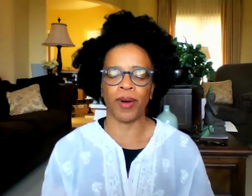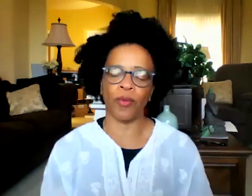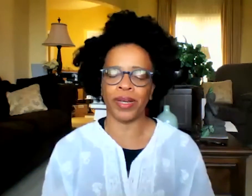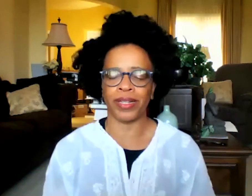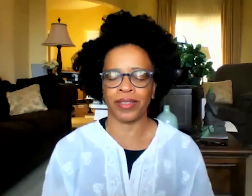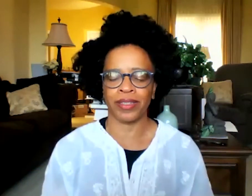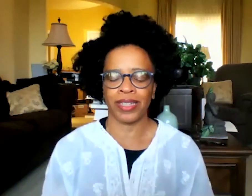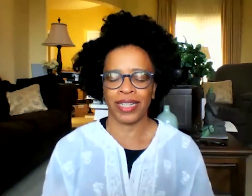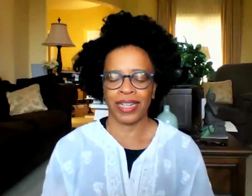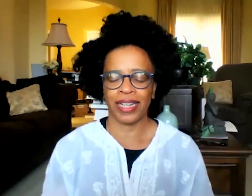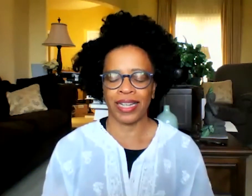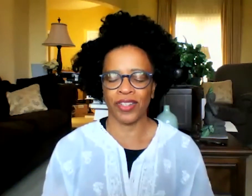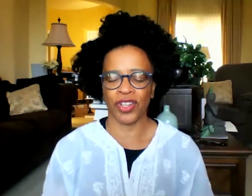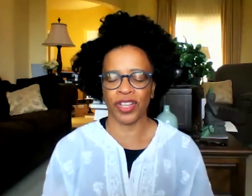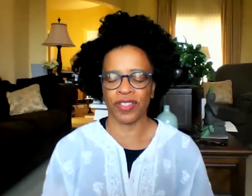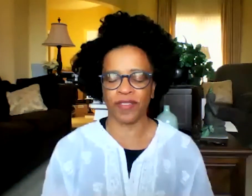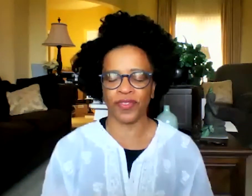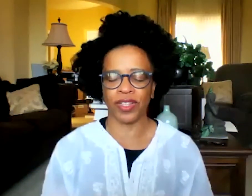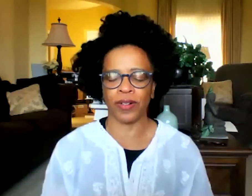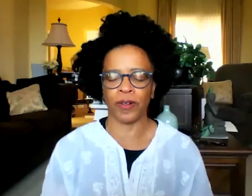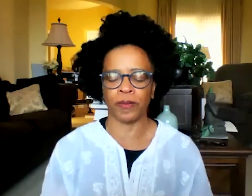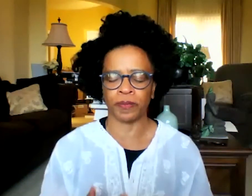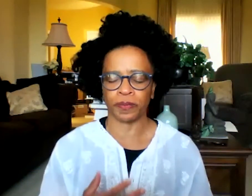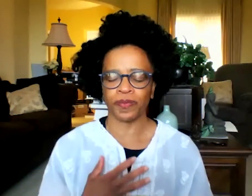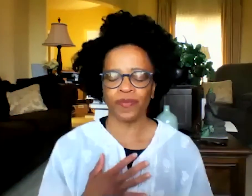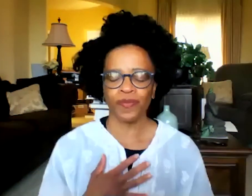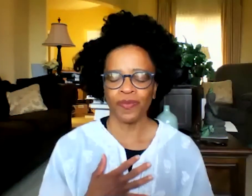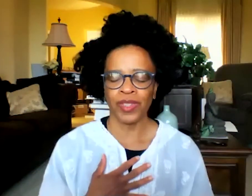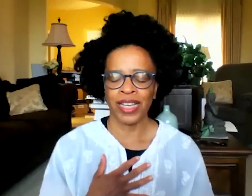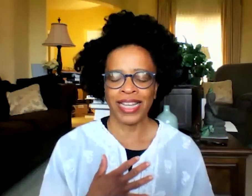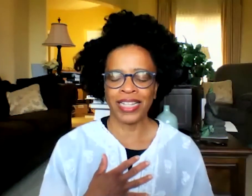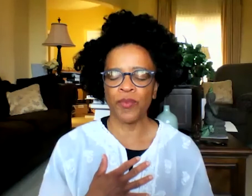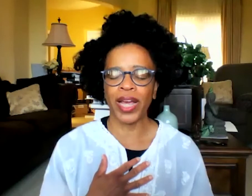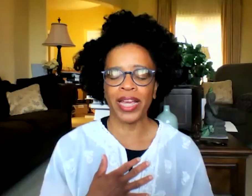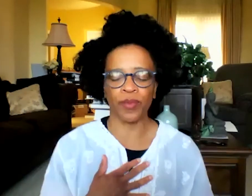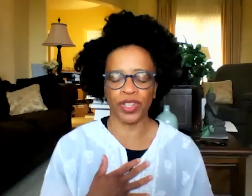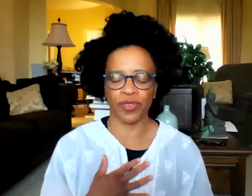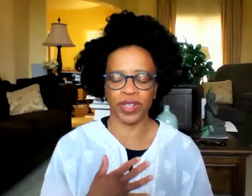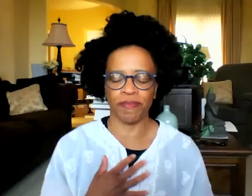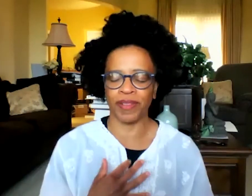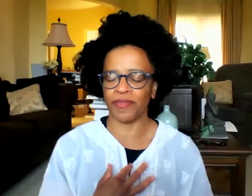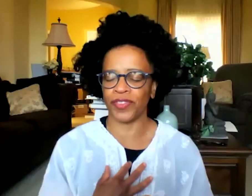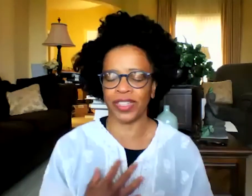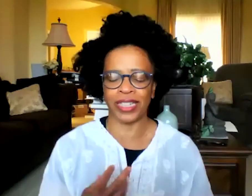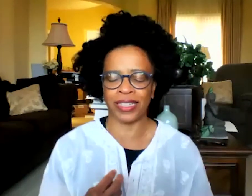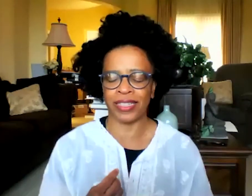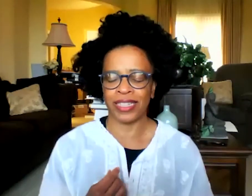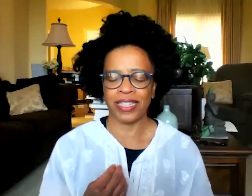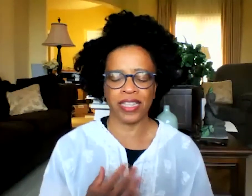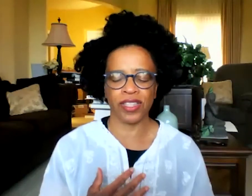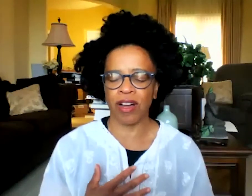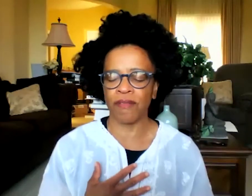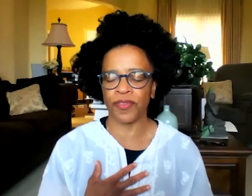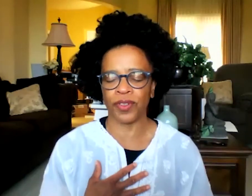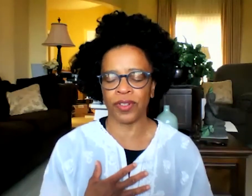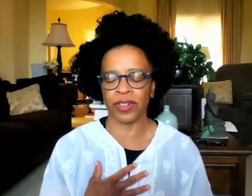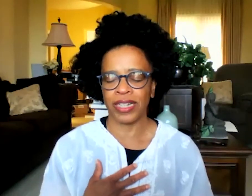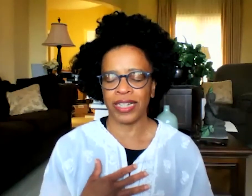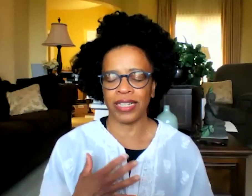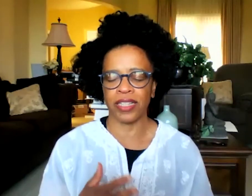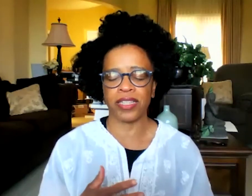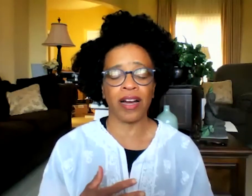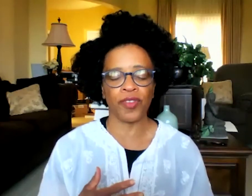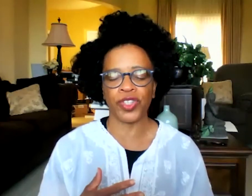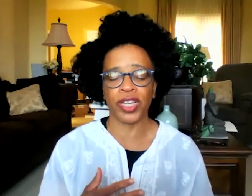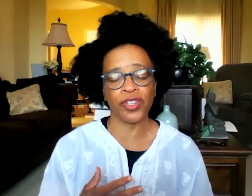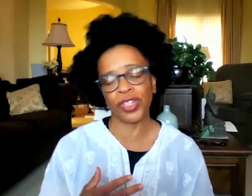take a moment and just feel any way in which we've been feeling discomfort